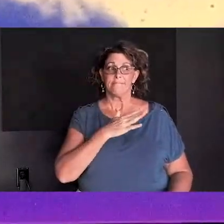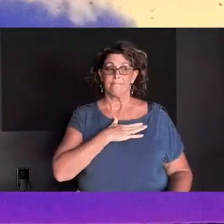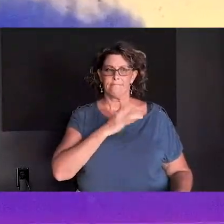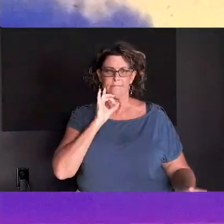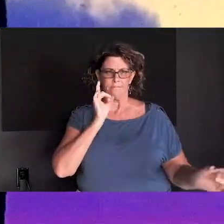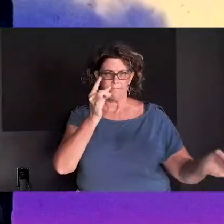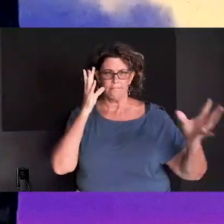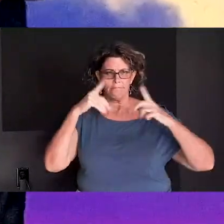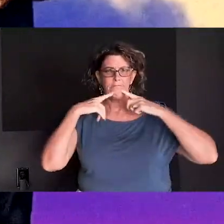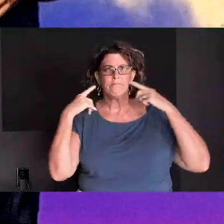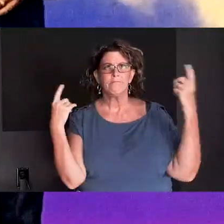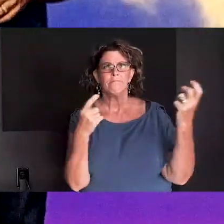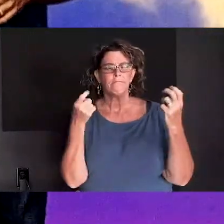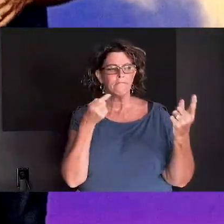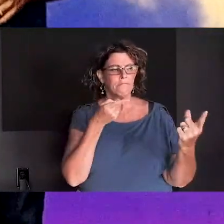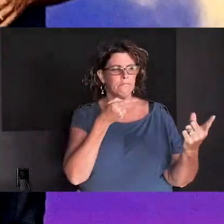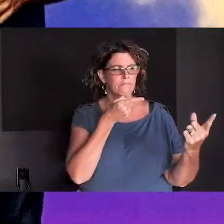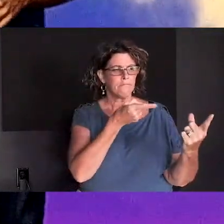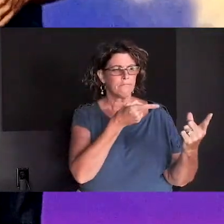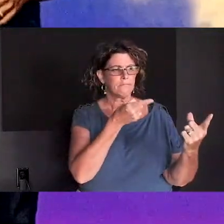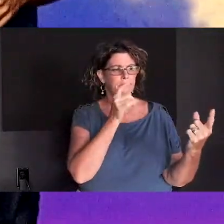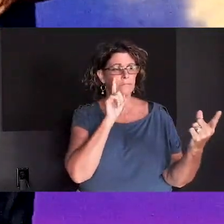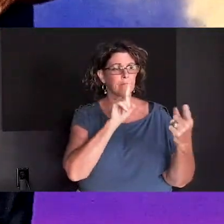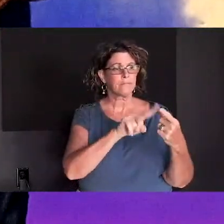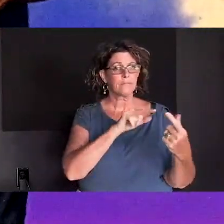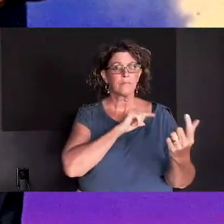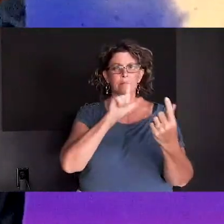It was my doom